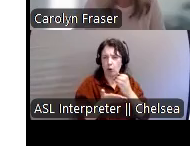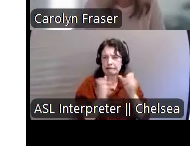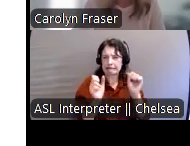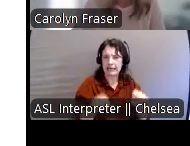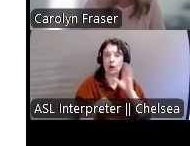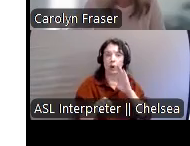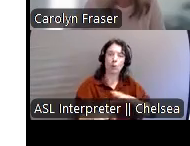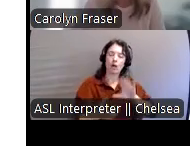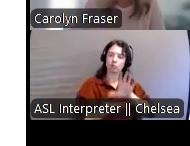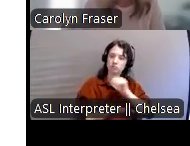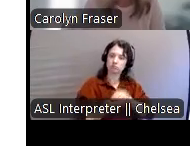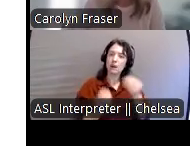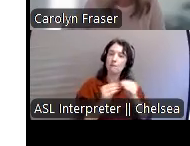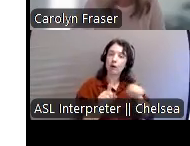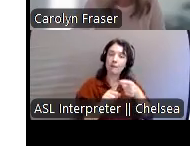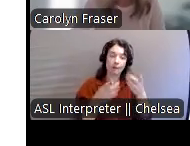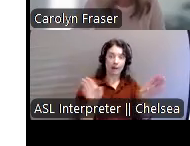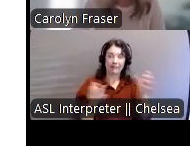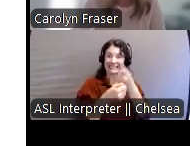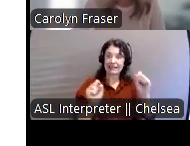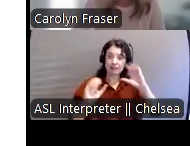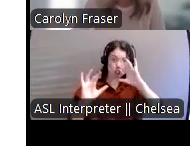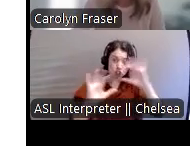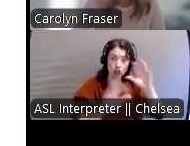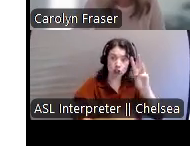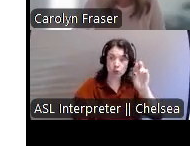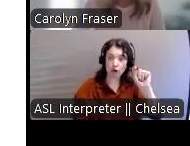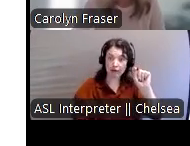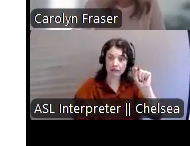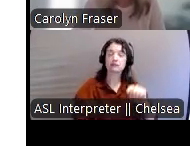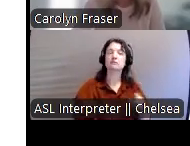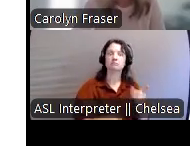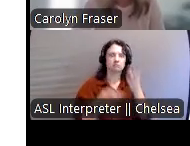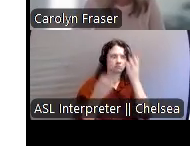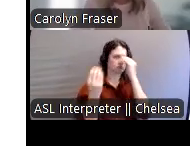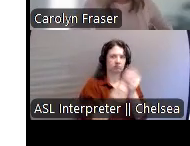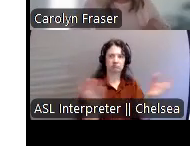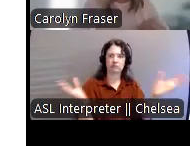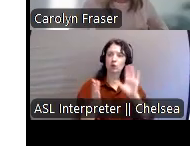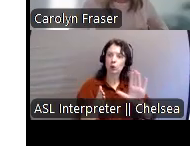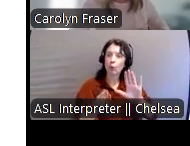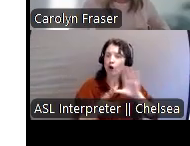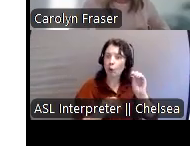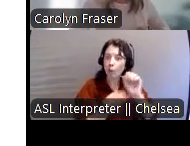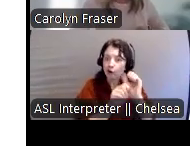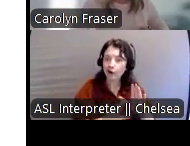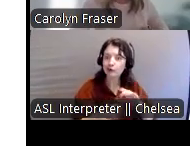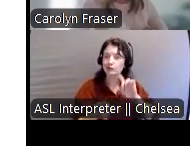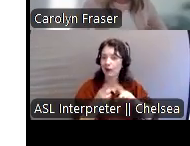about public safety search warrants and share that information with your colleagues, friends, and neighbors.